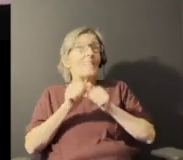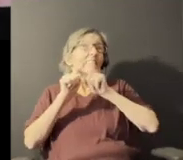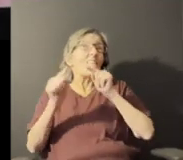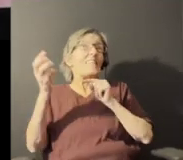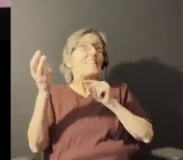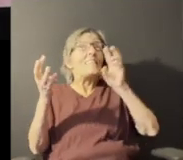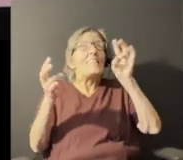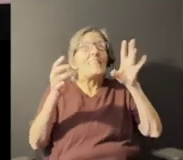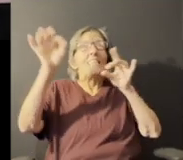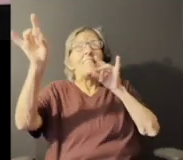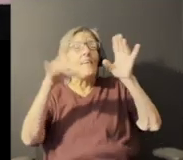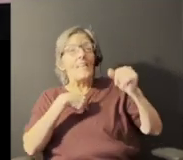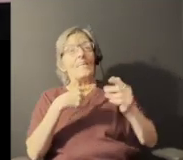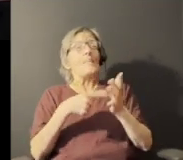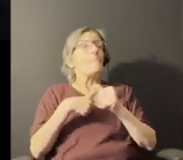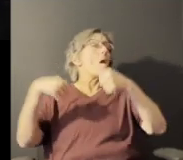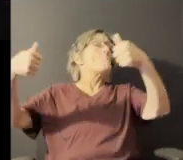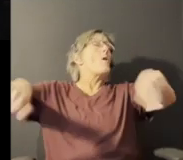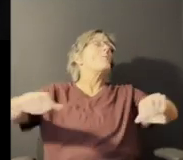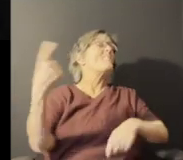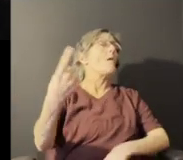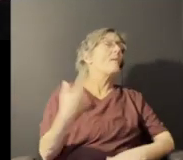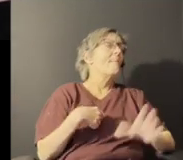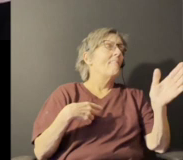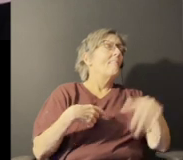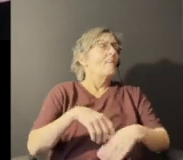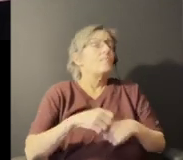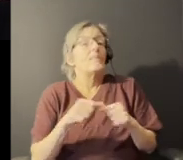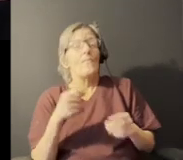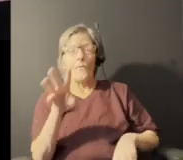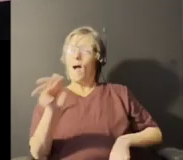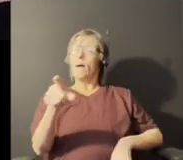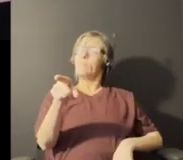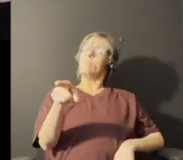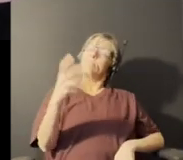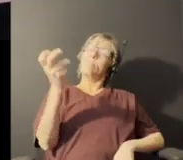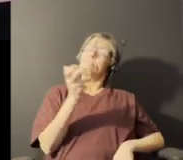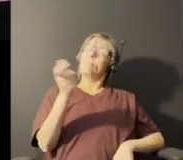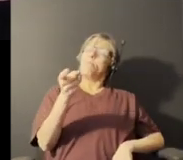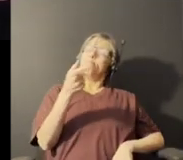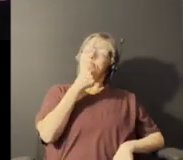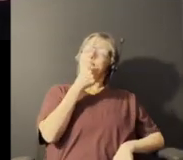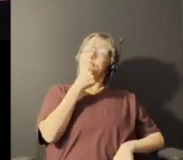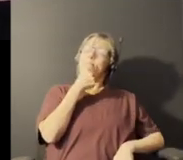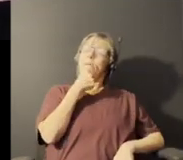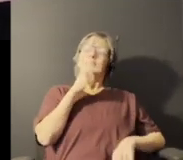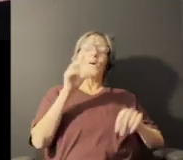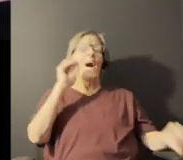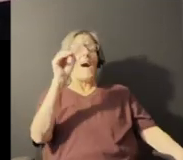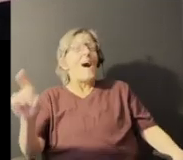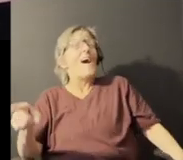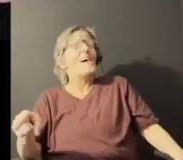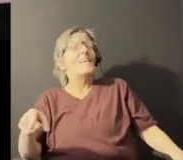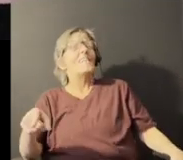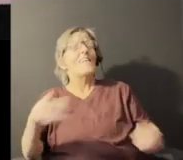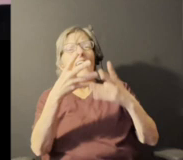remembering different pieces of it. And, you know, sometimes I'll post something that I'll think, wow, this is just, it's so